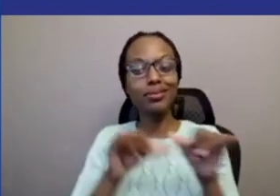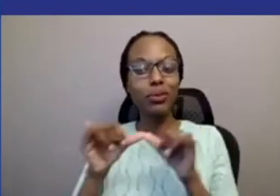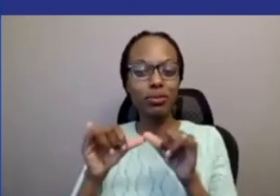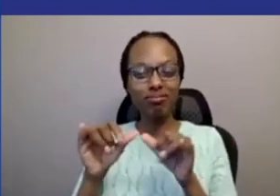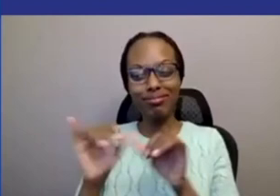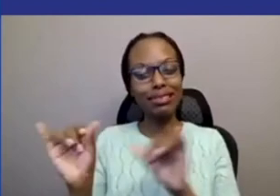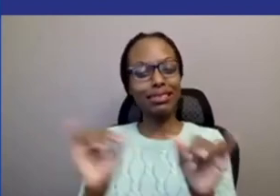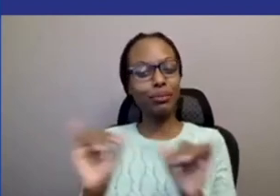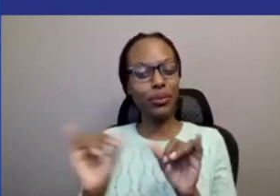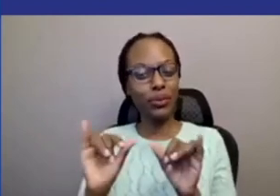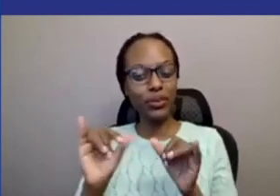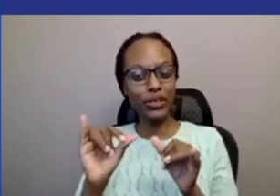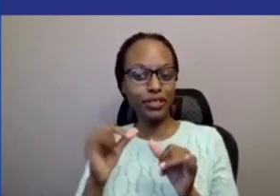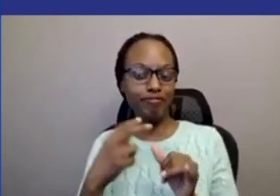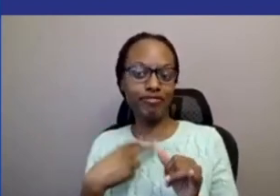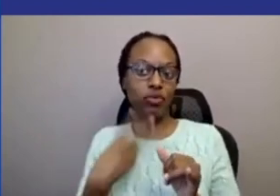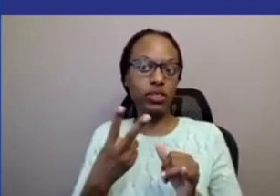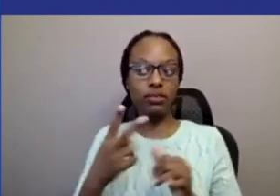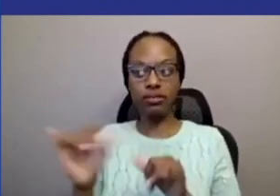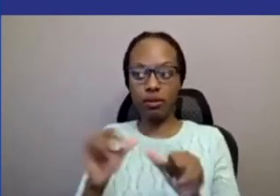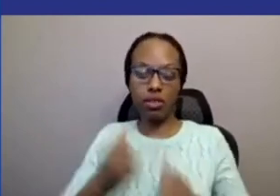Yeah, because that stuff,